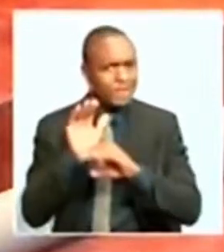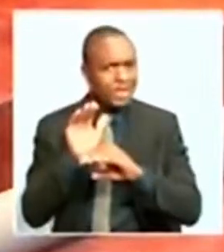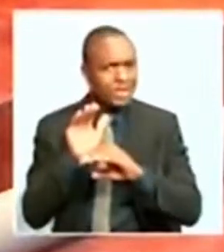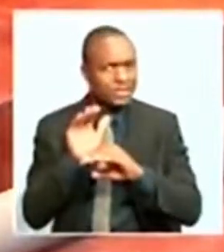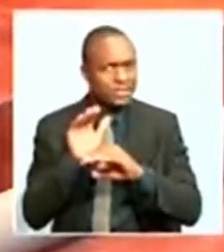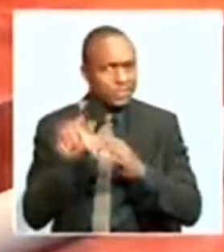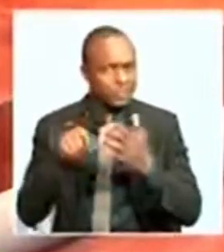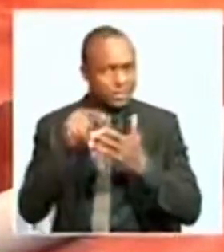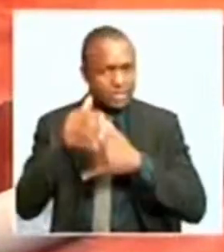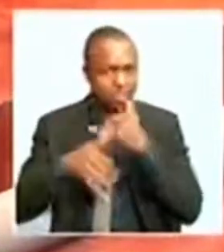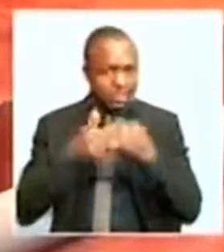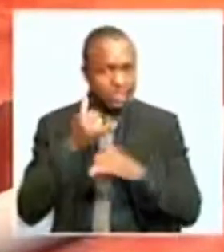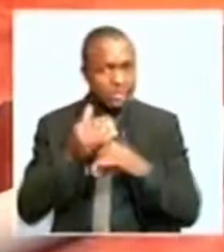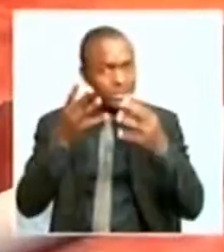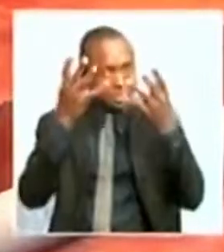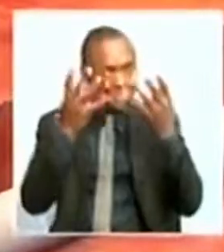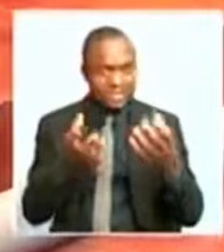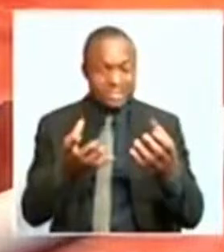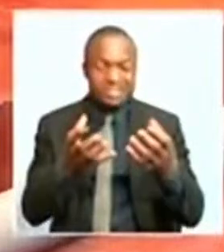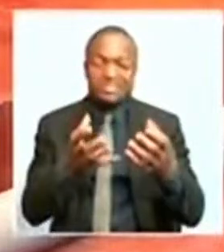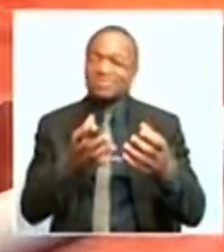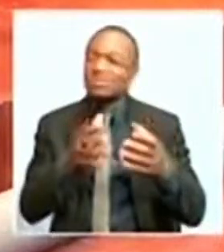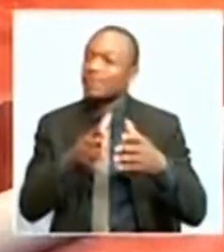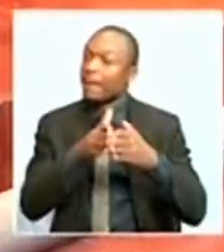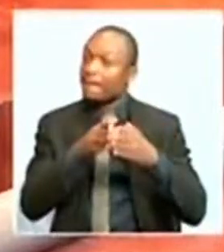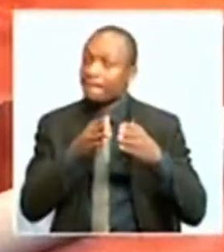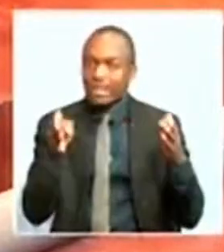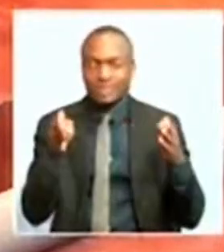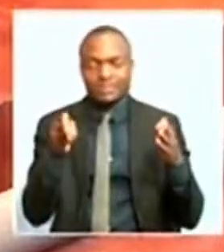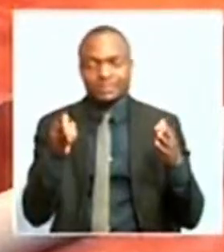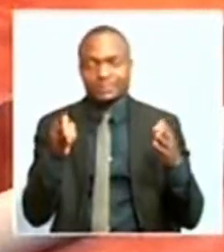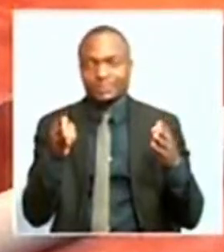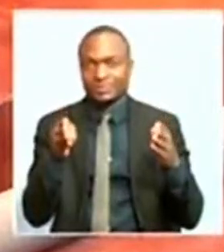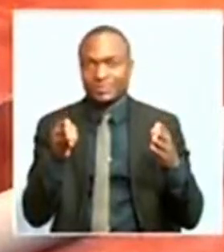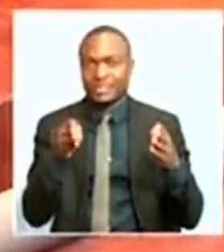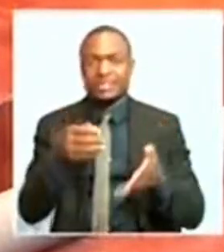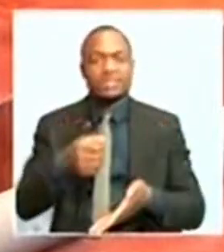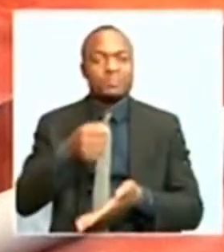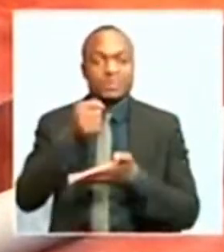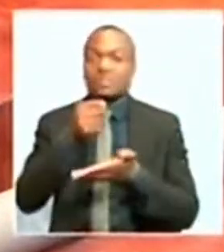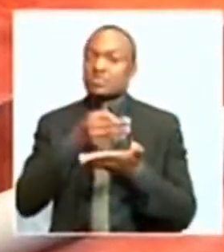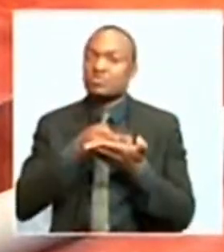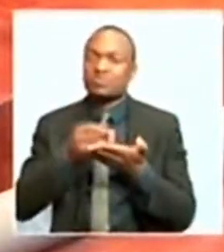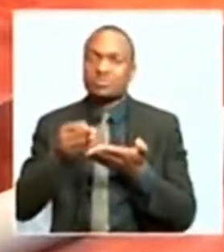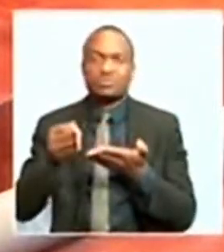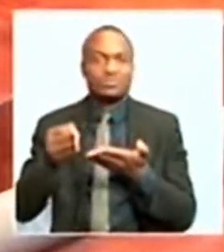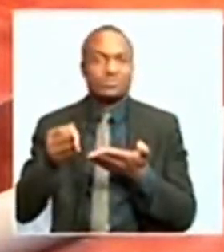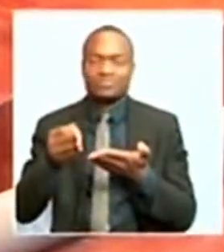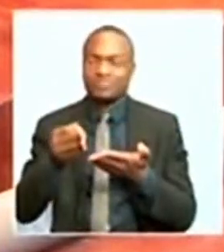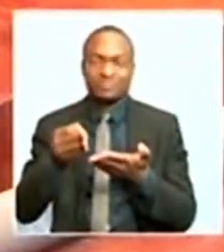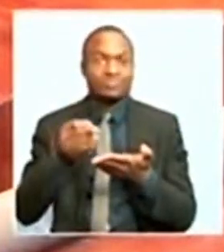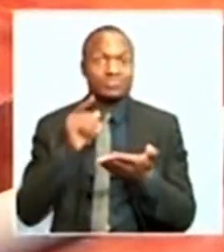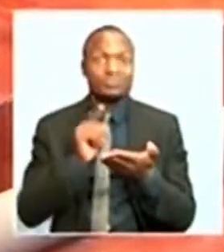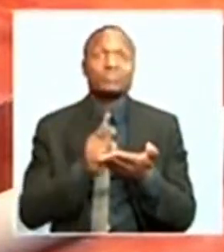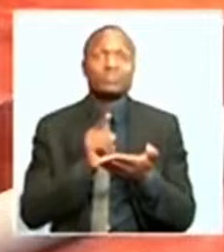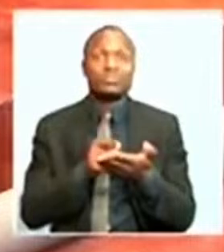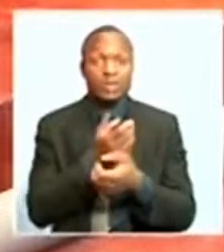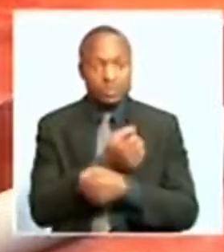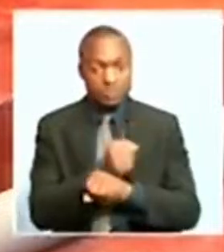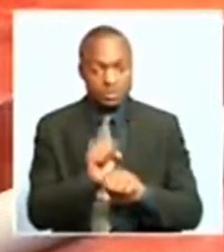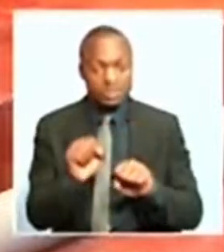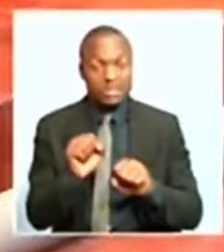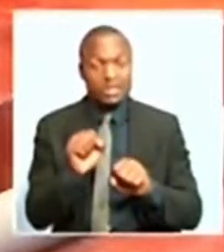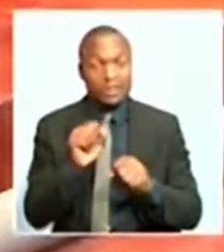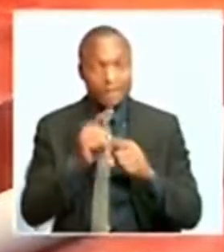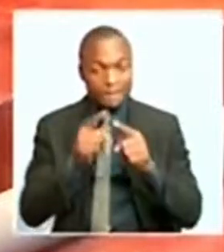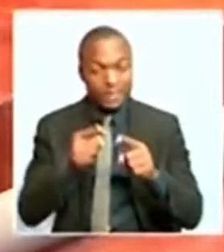couldn't bear it within the reasonable margins that we look at it. So I think going forward, it's something that we can review